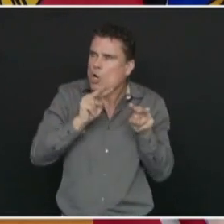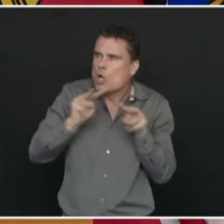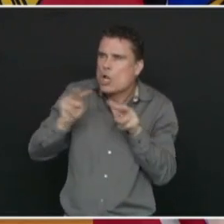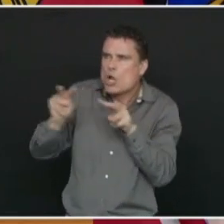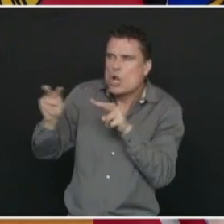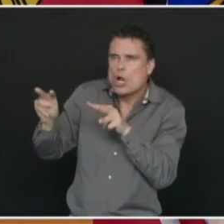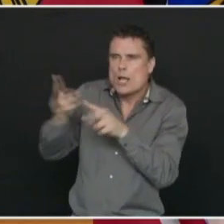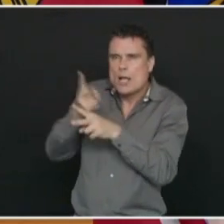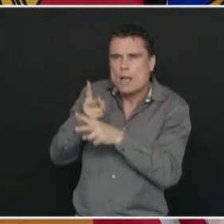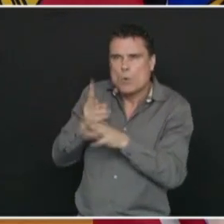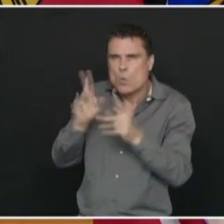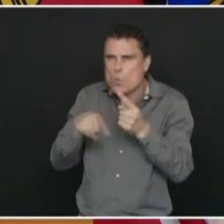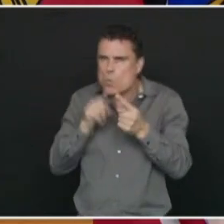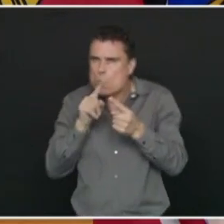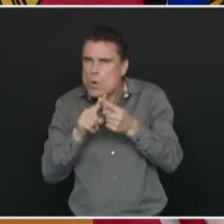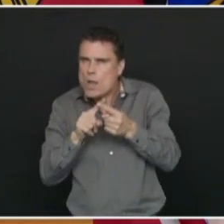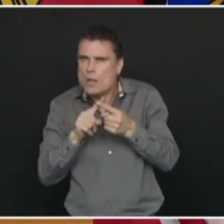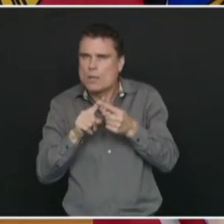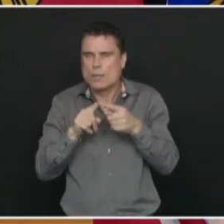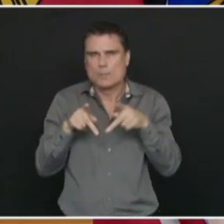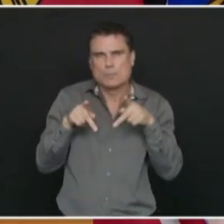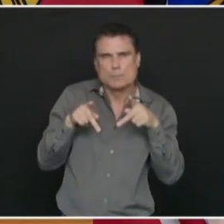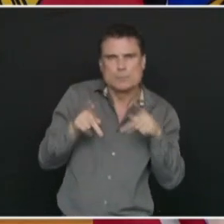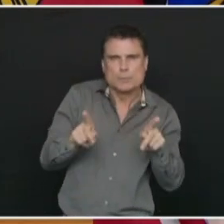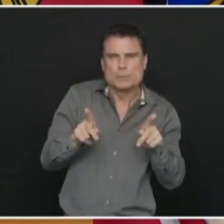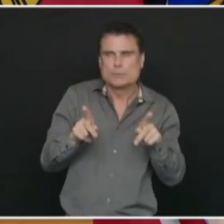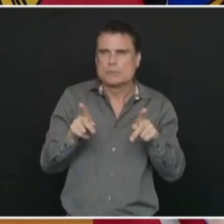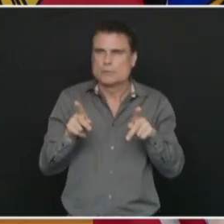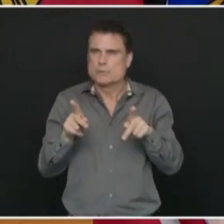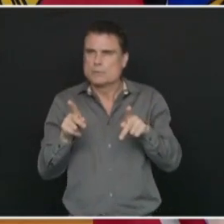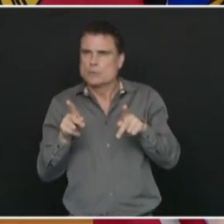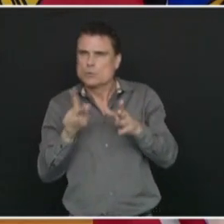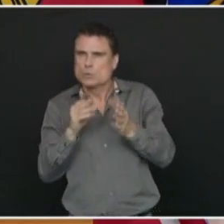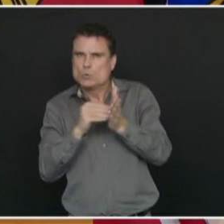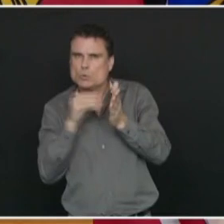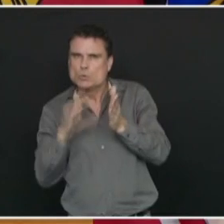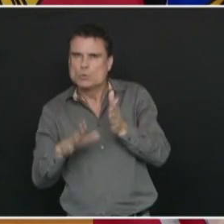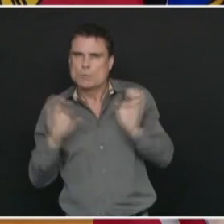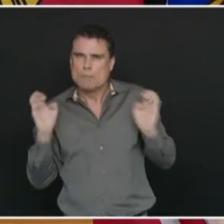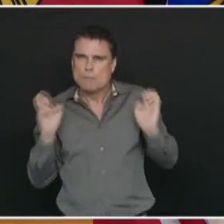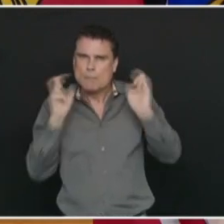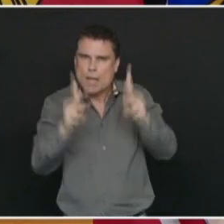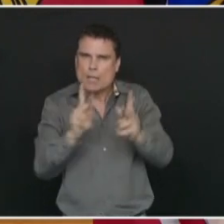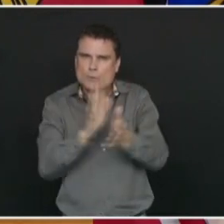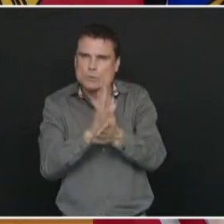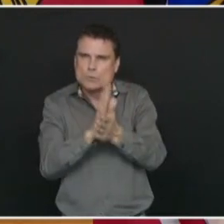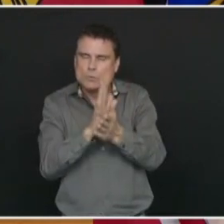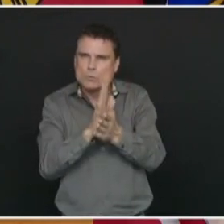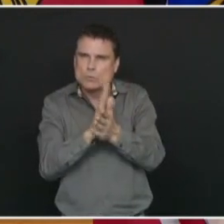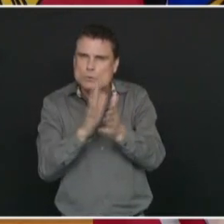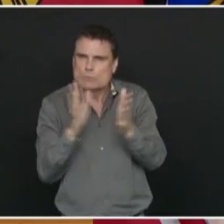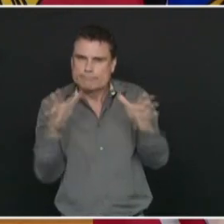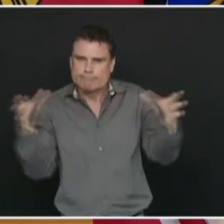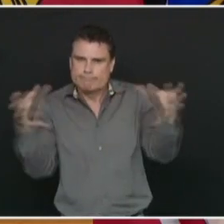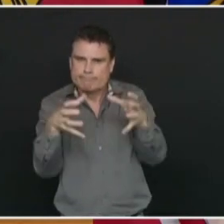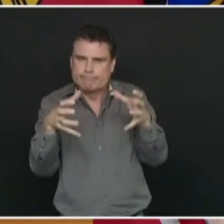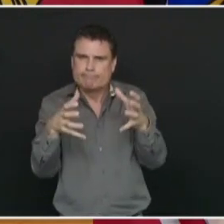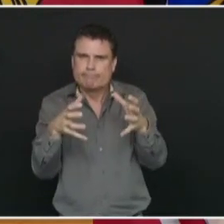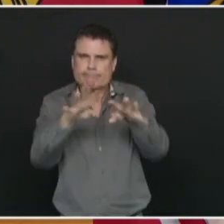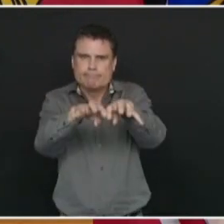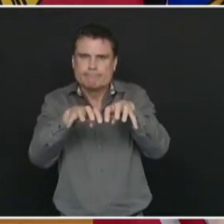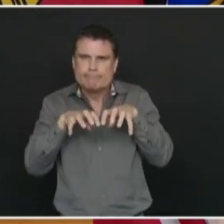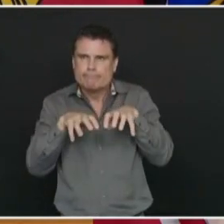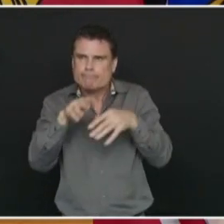Okay, we have time for one more question this afternoon. As a reminder, for any reporters that didn't get to ask a question today, there will be a statement released later this